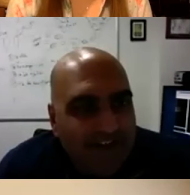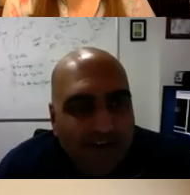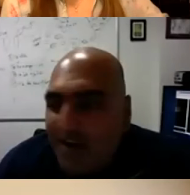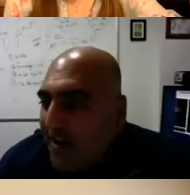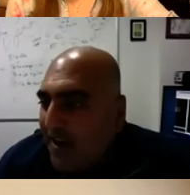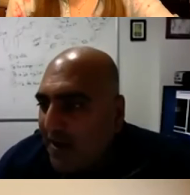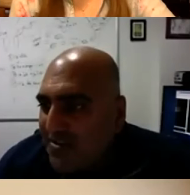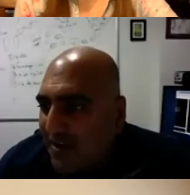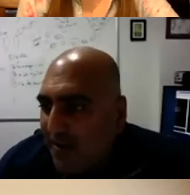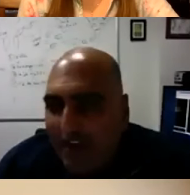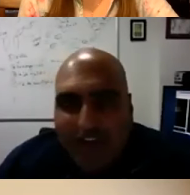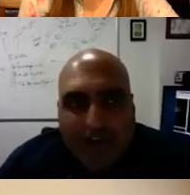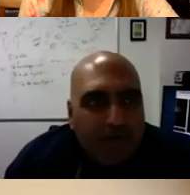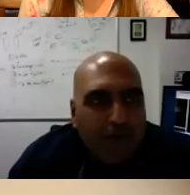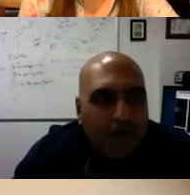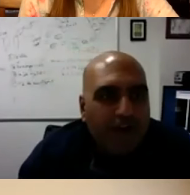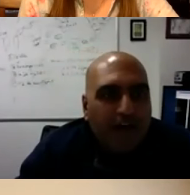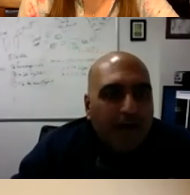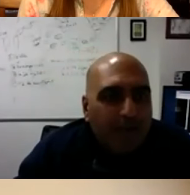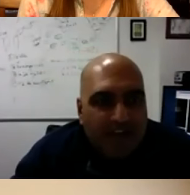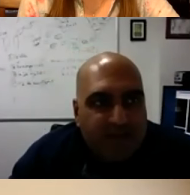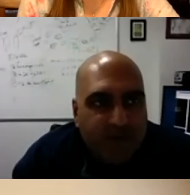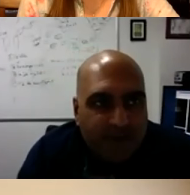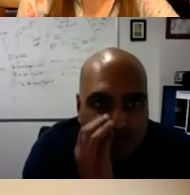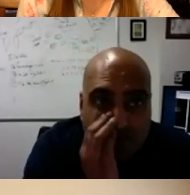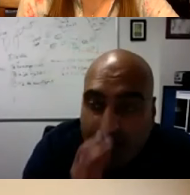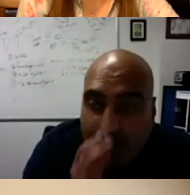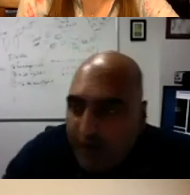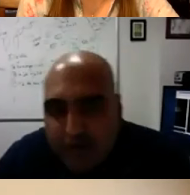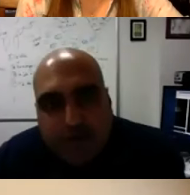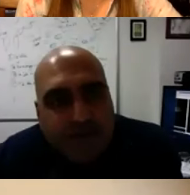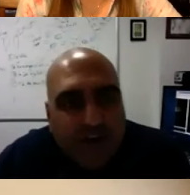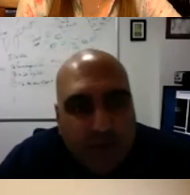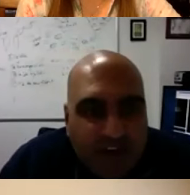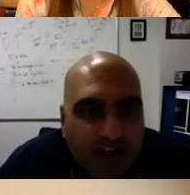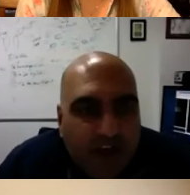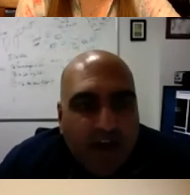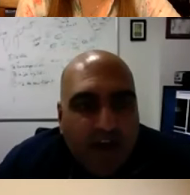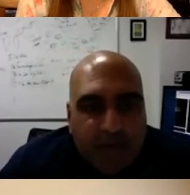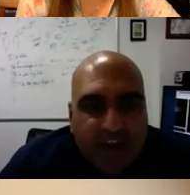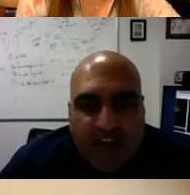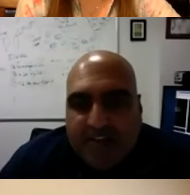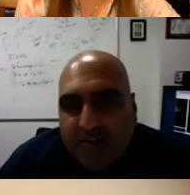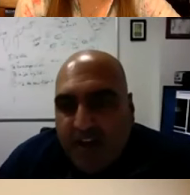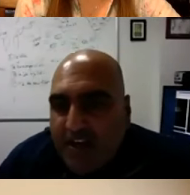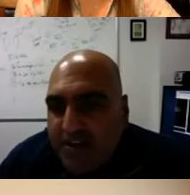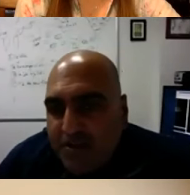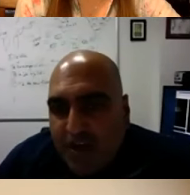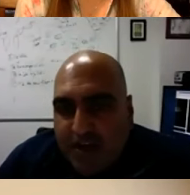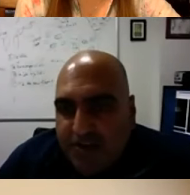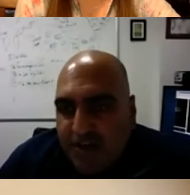slides here? So Ali, who you've heard, has been the chair of the retreat committee. Kate,